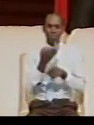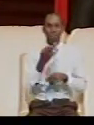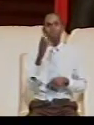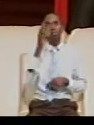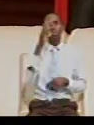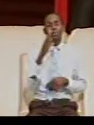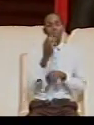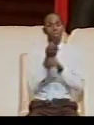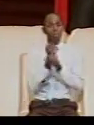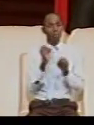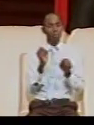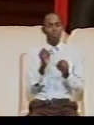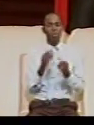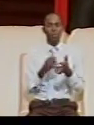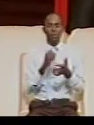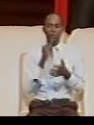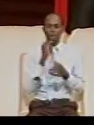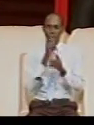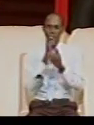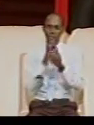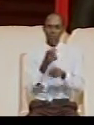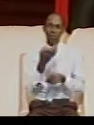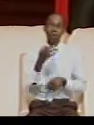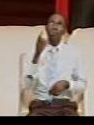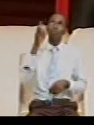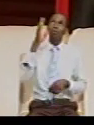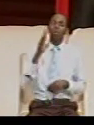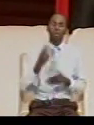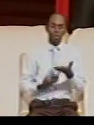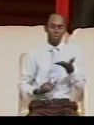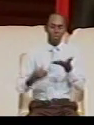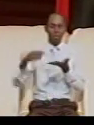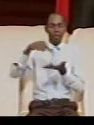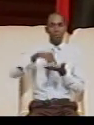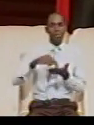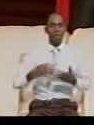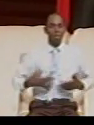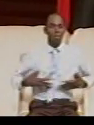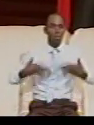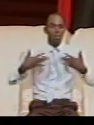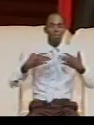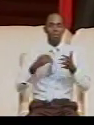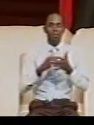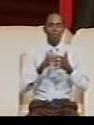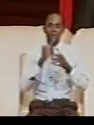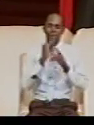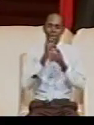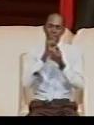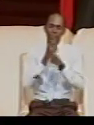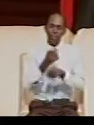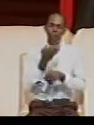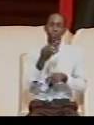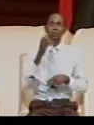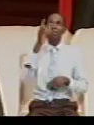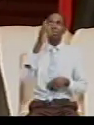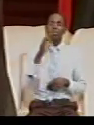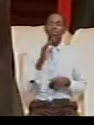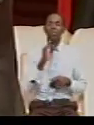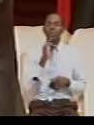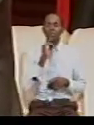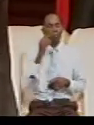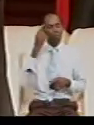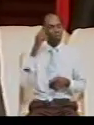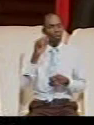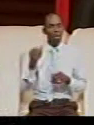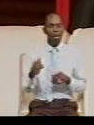Salvation, gift of God. Resurrection life, gift of God. And it is for whosoever